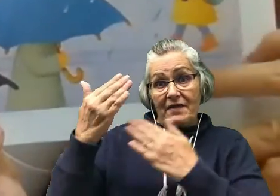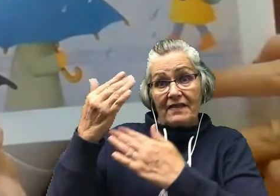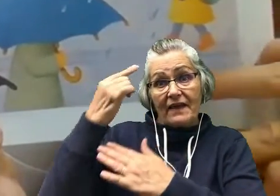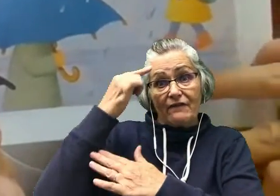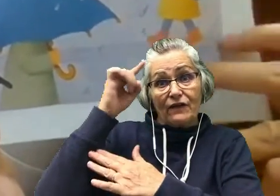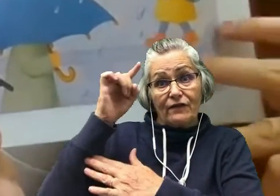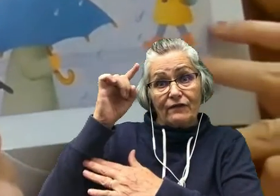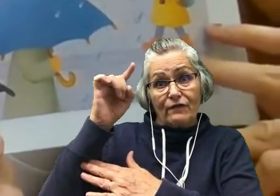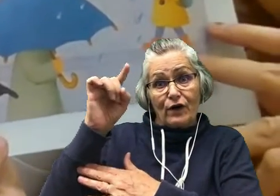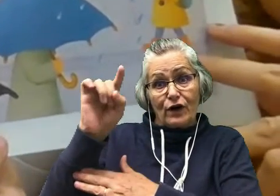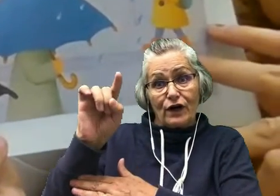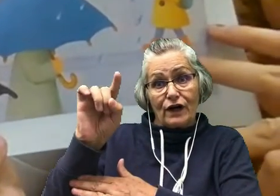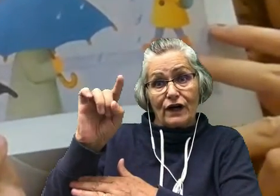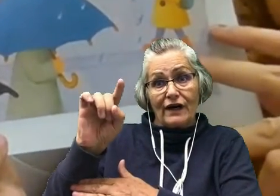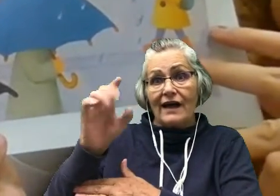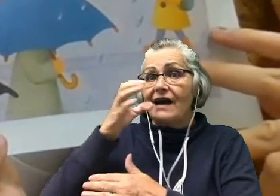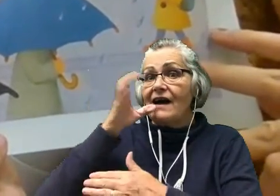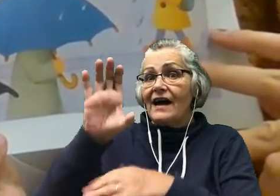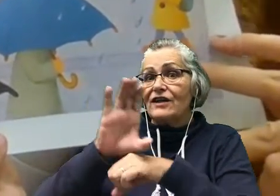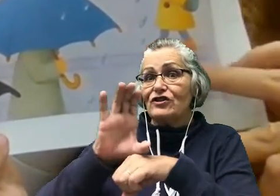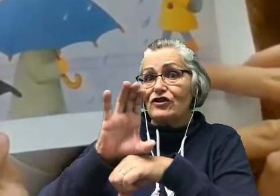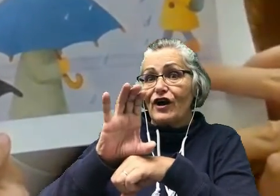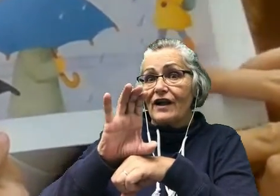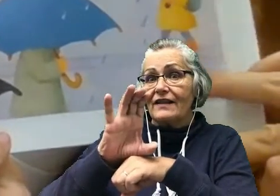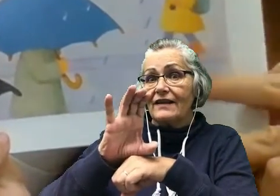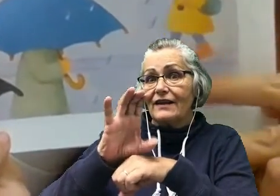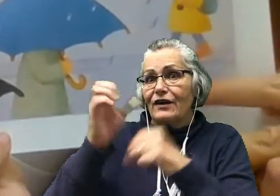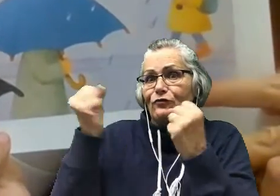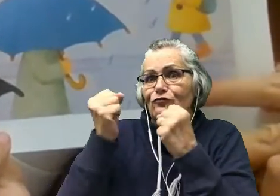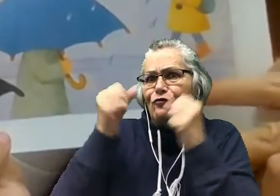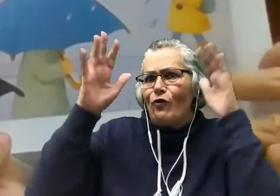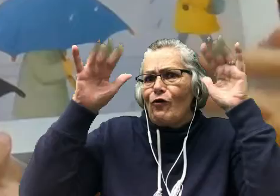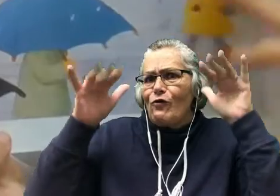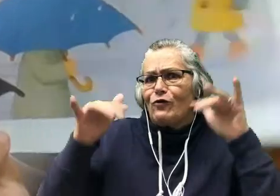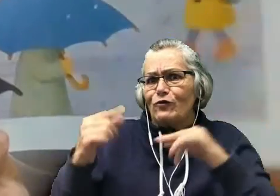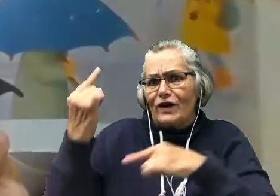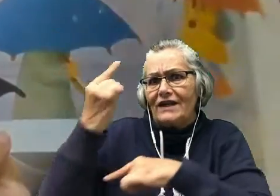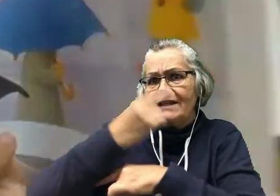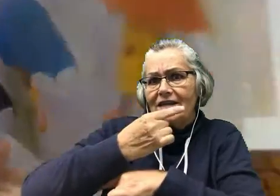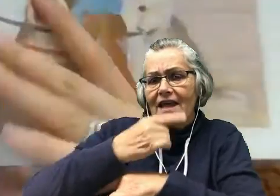I am thankful for hot chocolate on a cold, rainy day.